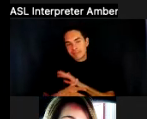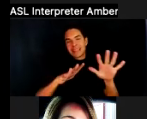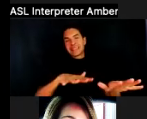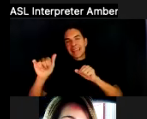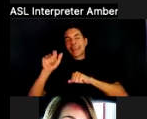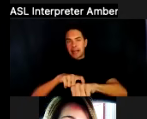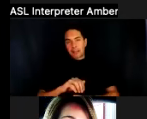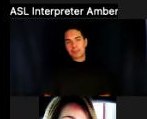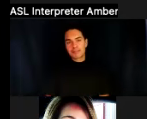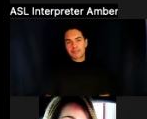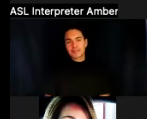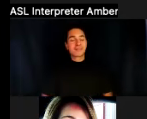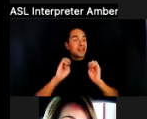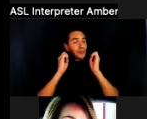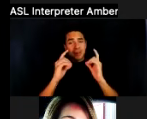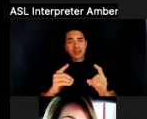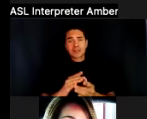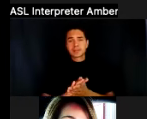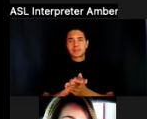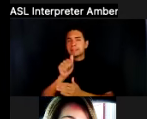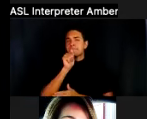right? Community organizing, all the things.